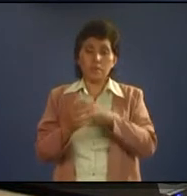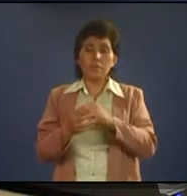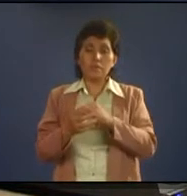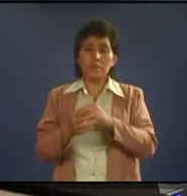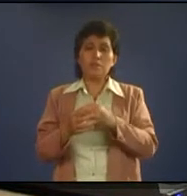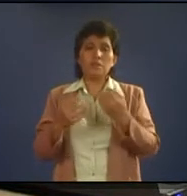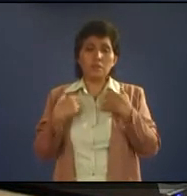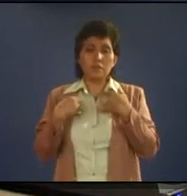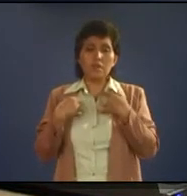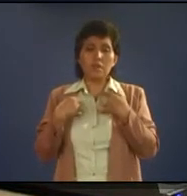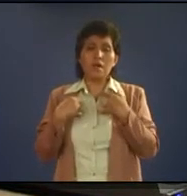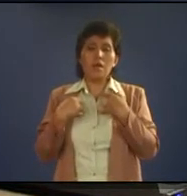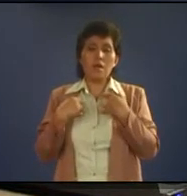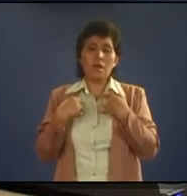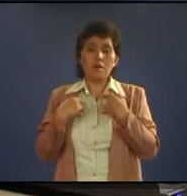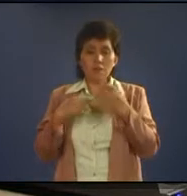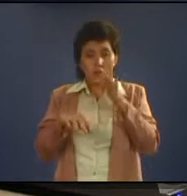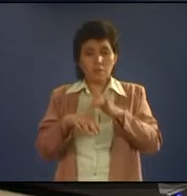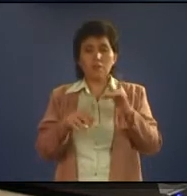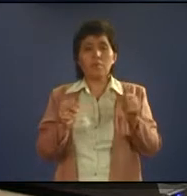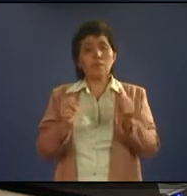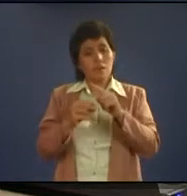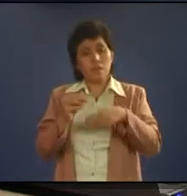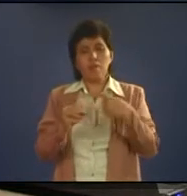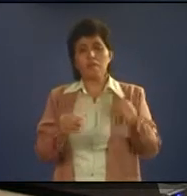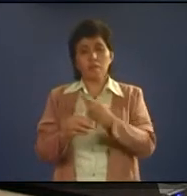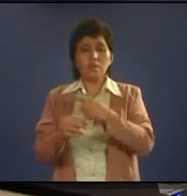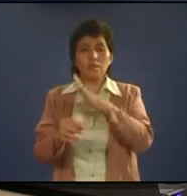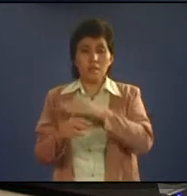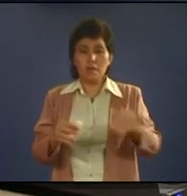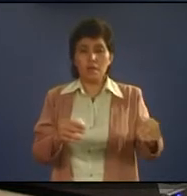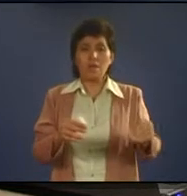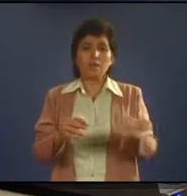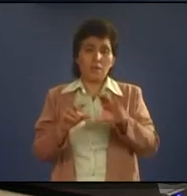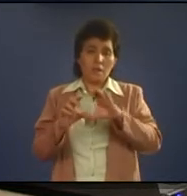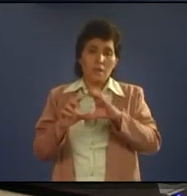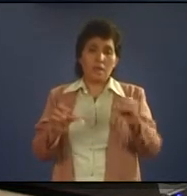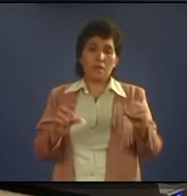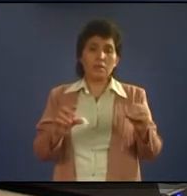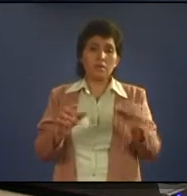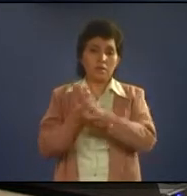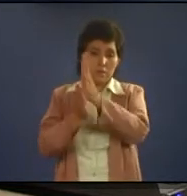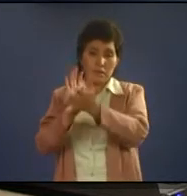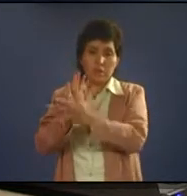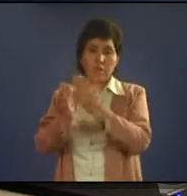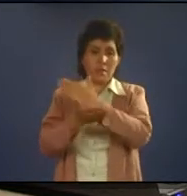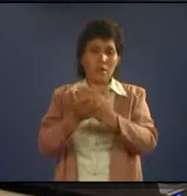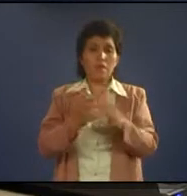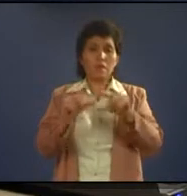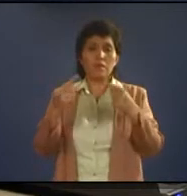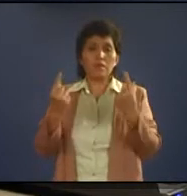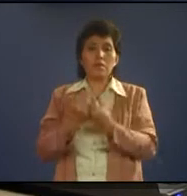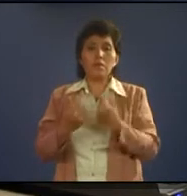we can call ourselves individual, but also we are called social beings. So part of groups, now when you look at groups, you have to